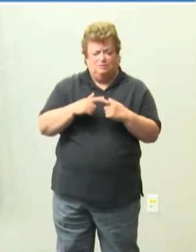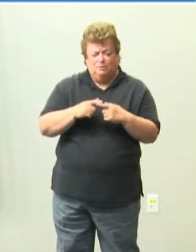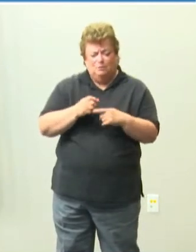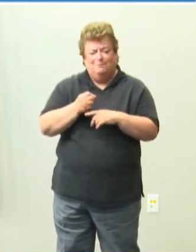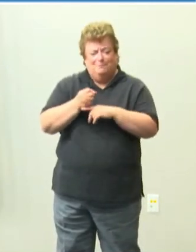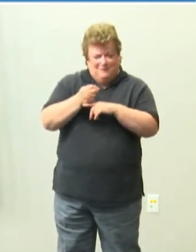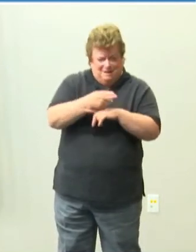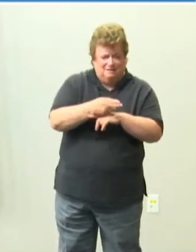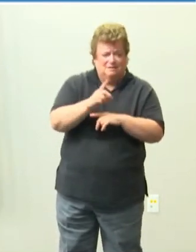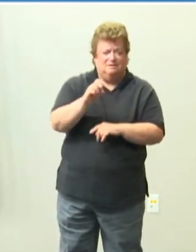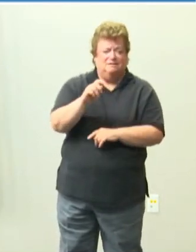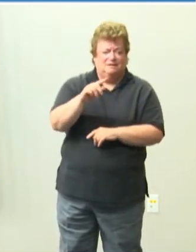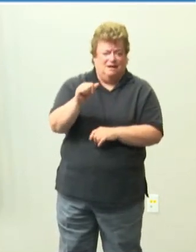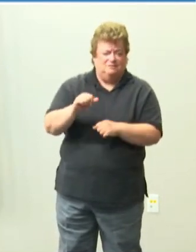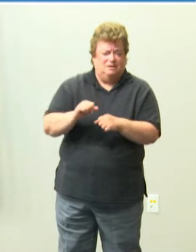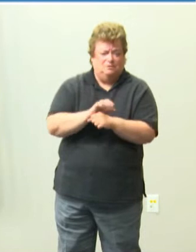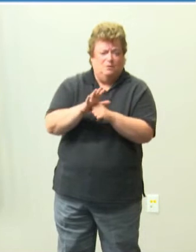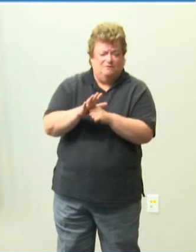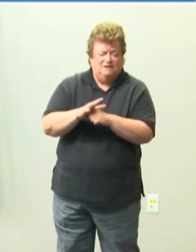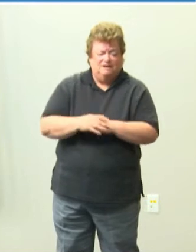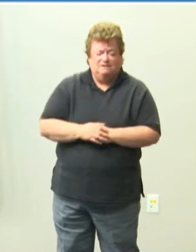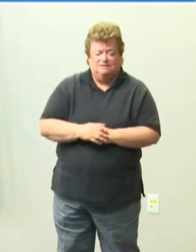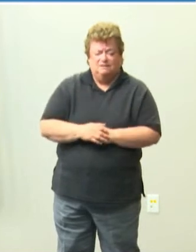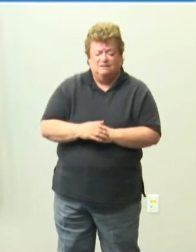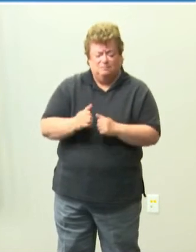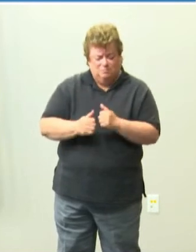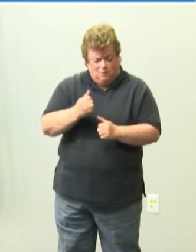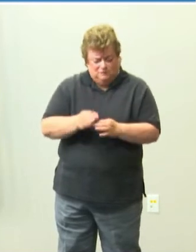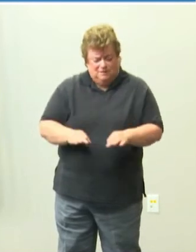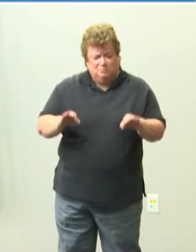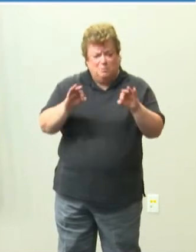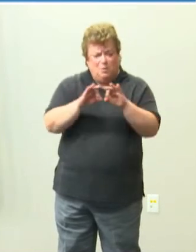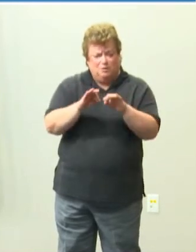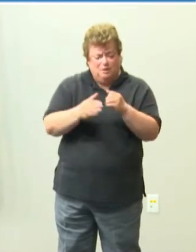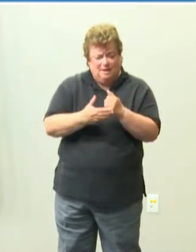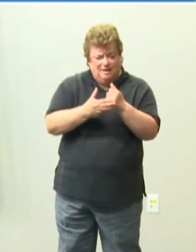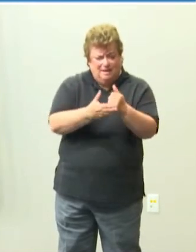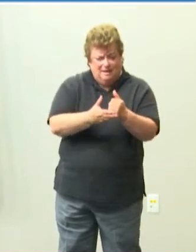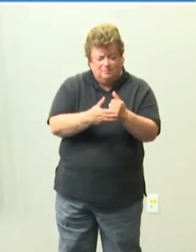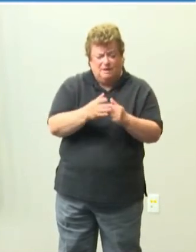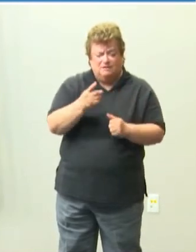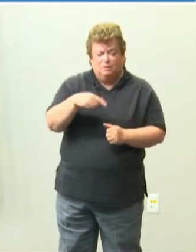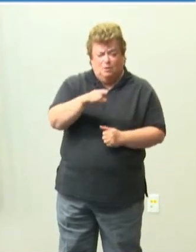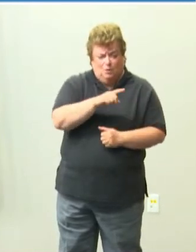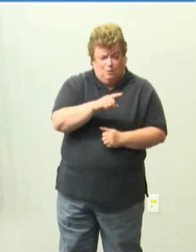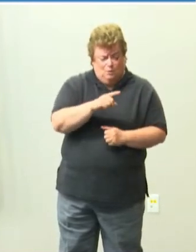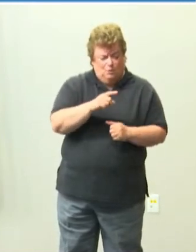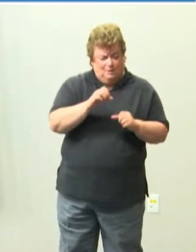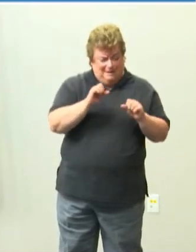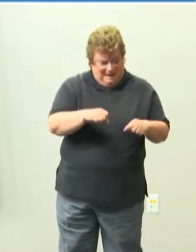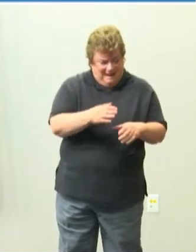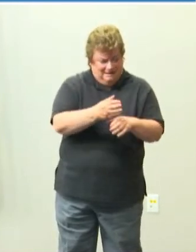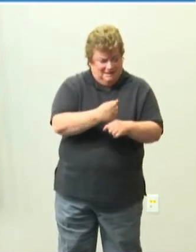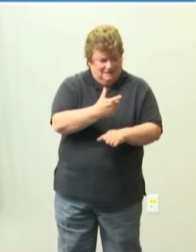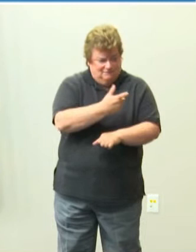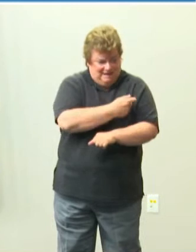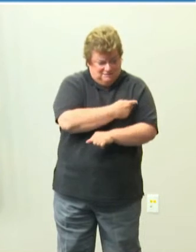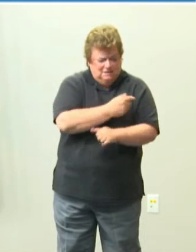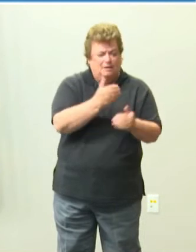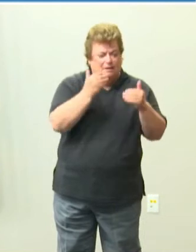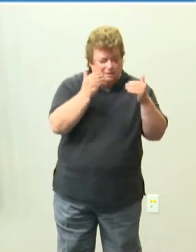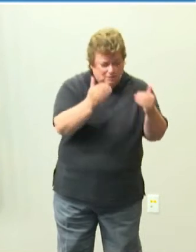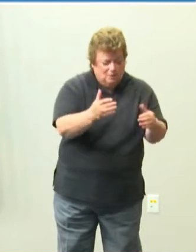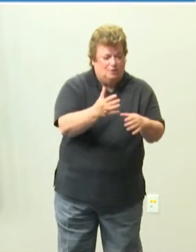Delta variant. The most important thing that would help is for those who are eligible but not yet vaccinated to go get